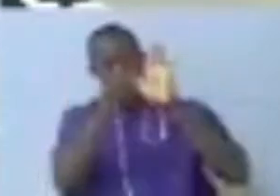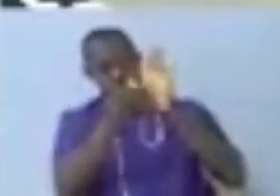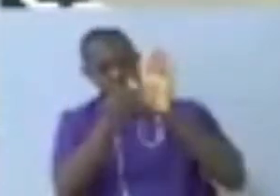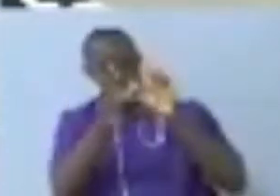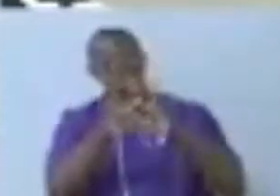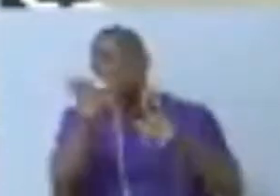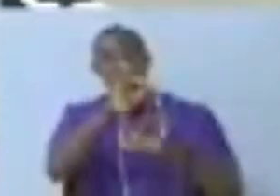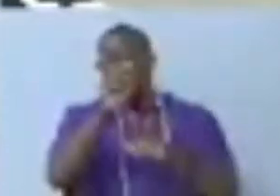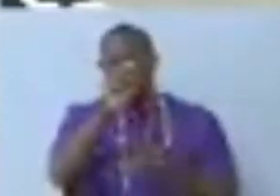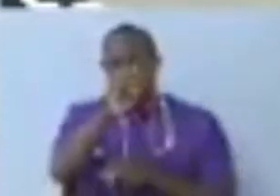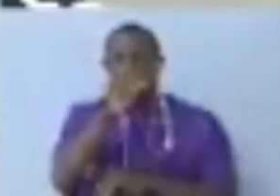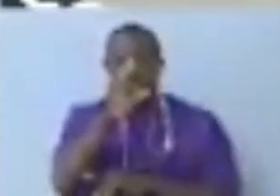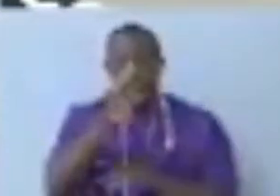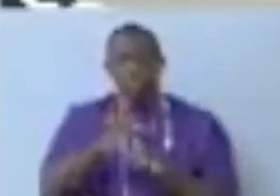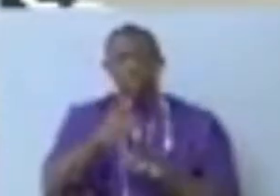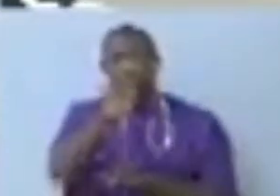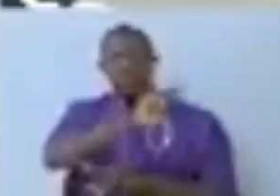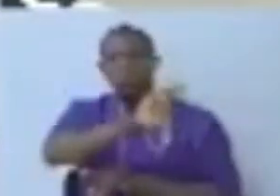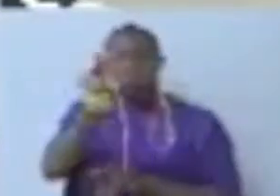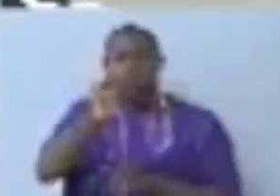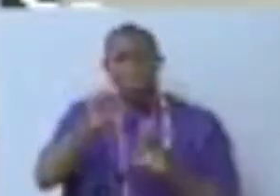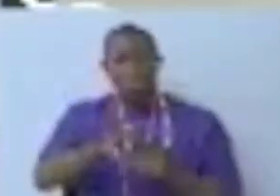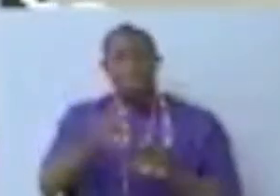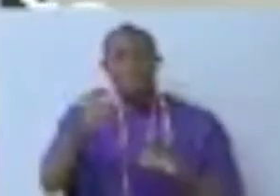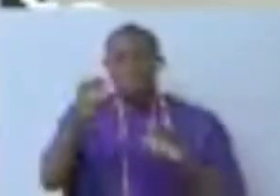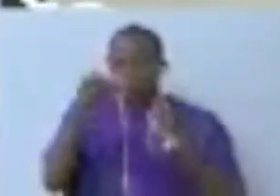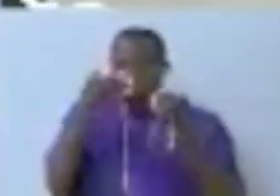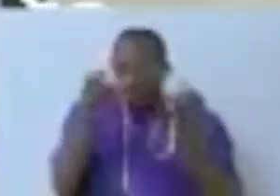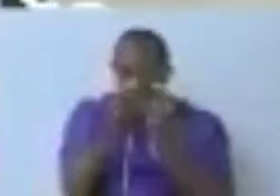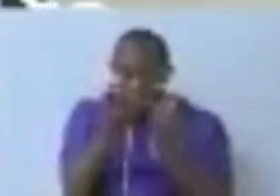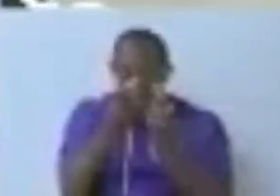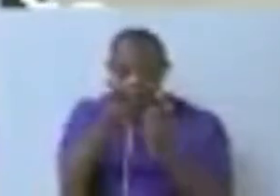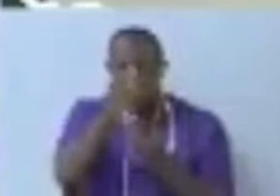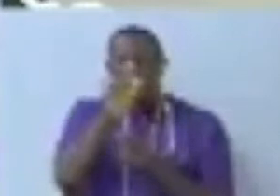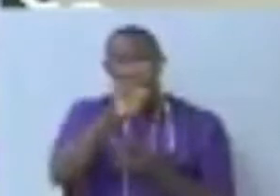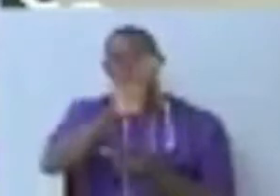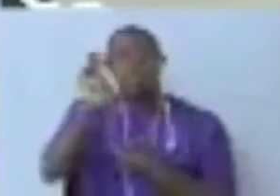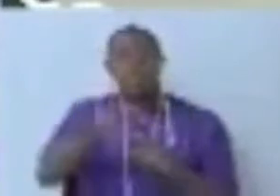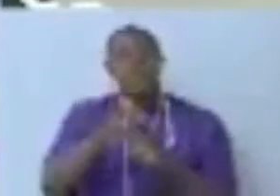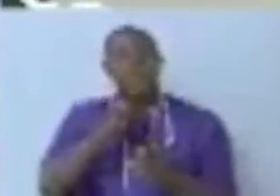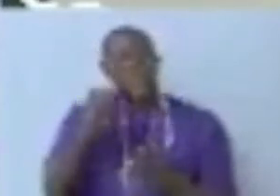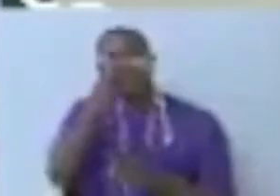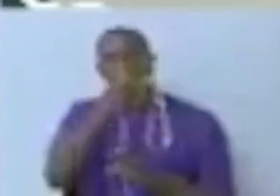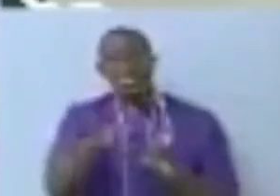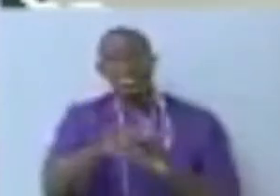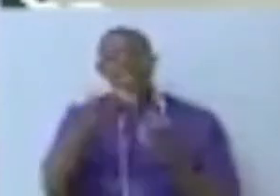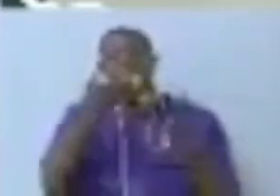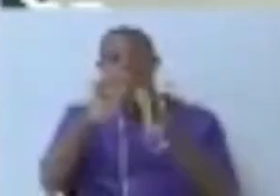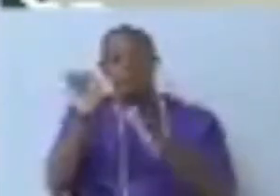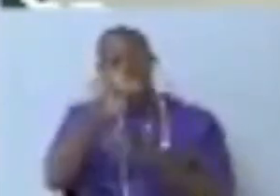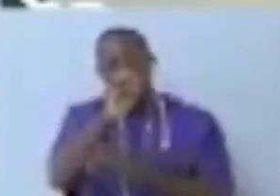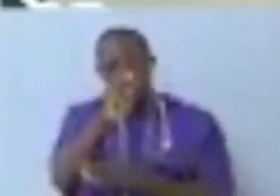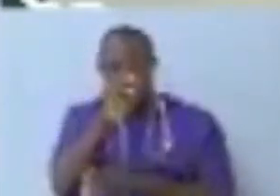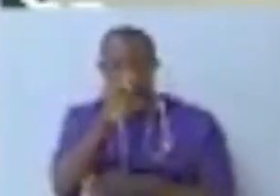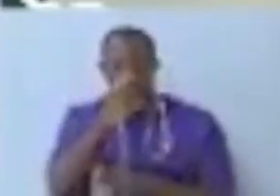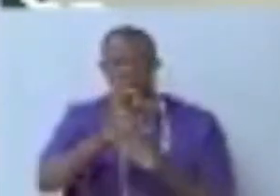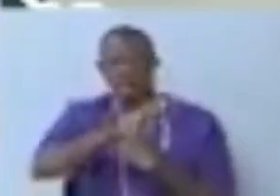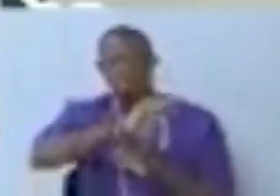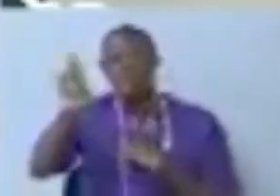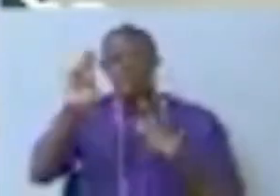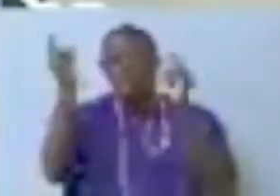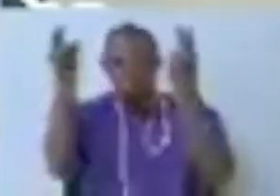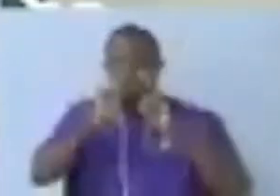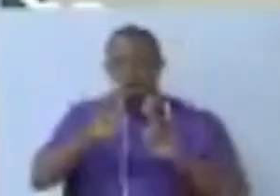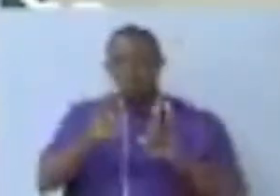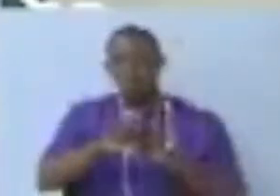say you were not part of, on a process which you say was unlawful, on a process which you say it was so bad